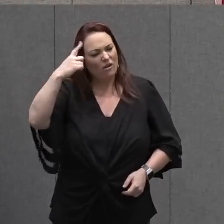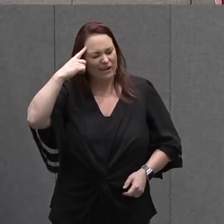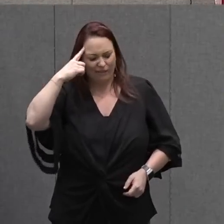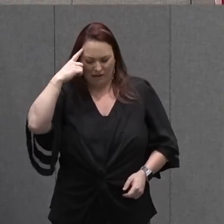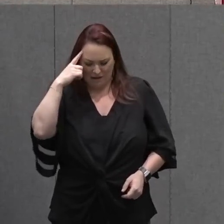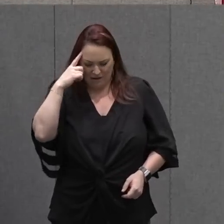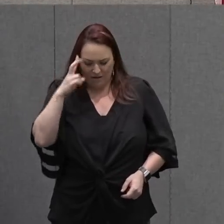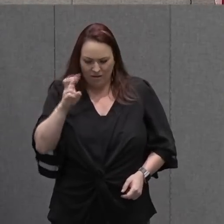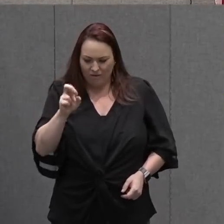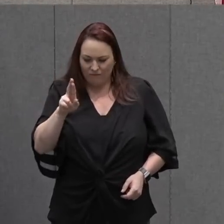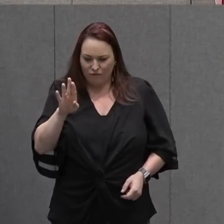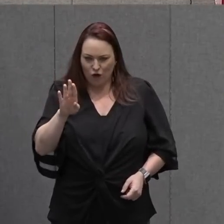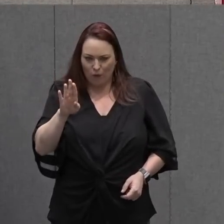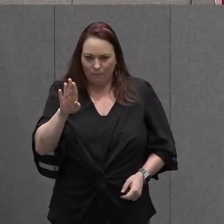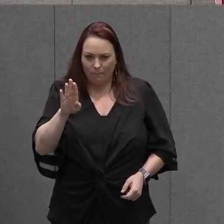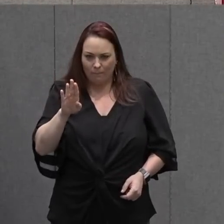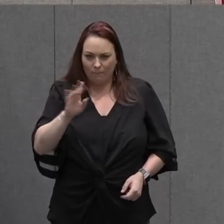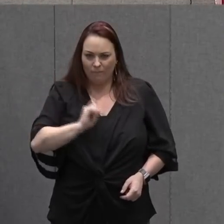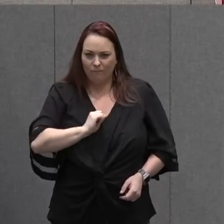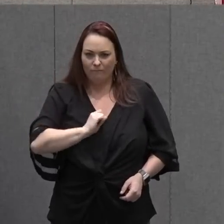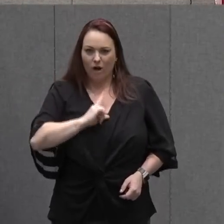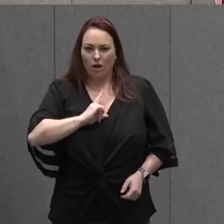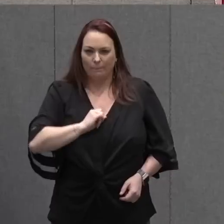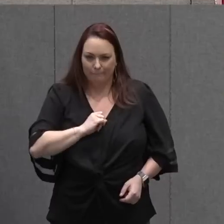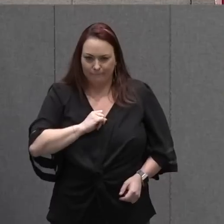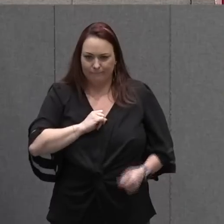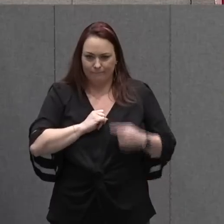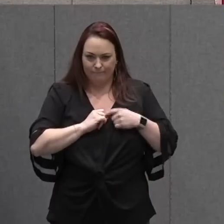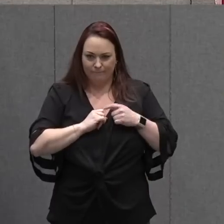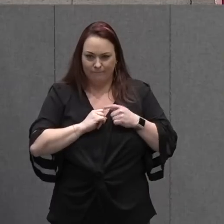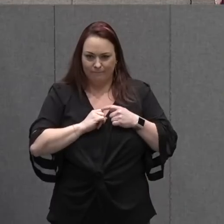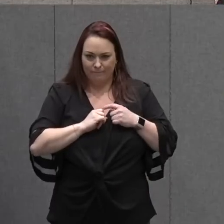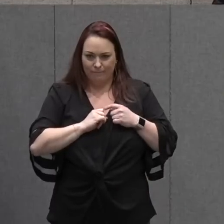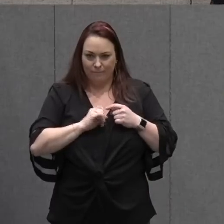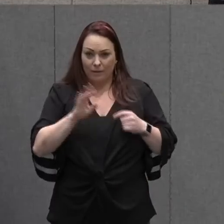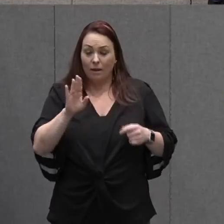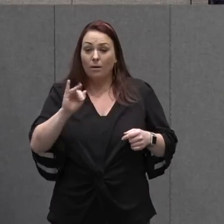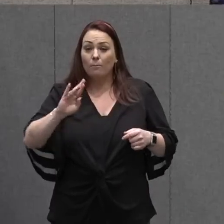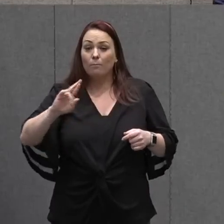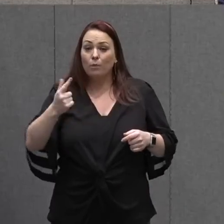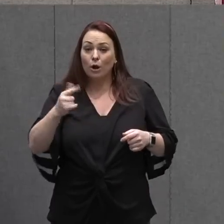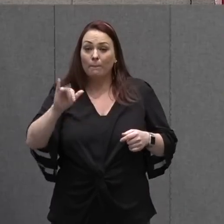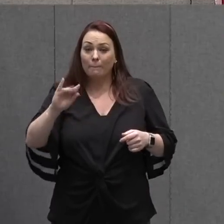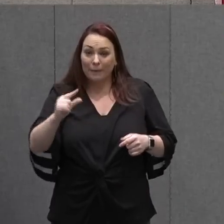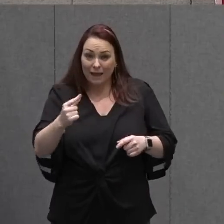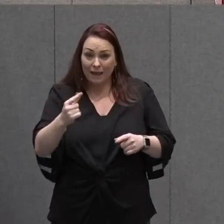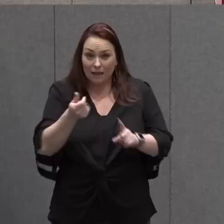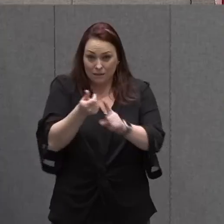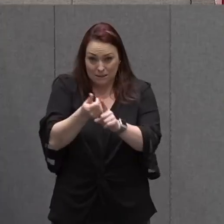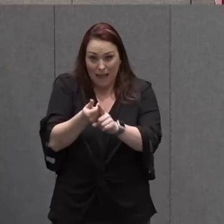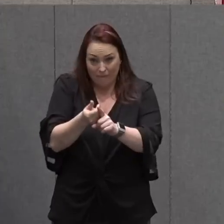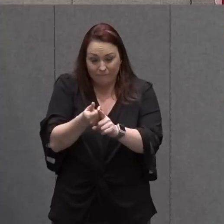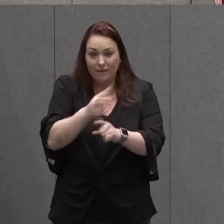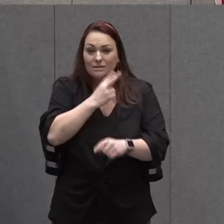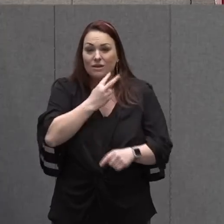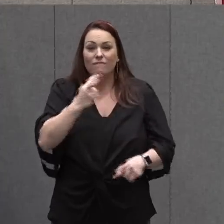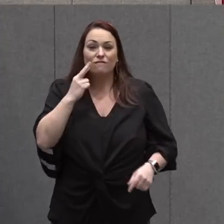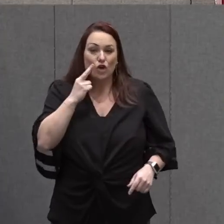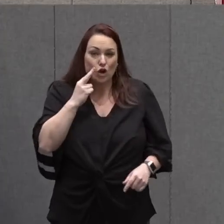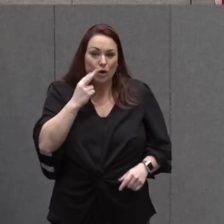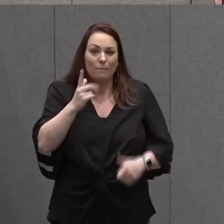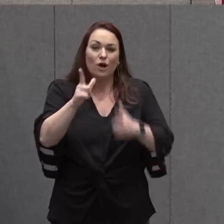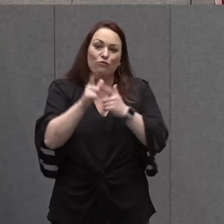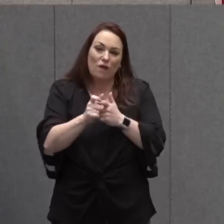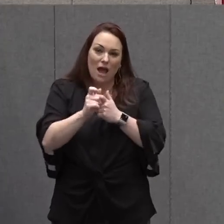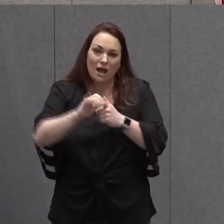verb was what describes that, but burping is a verb. It's the action you're doing. Oh, so running